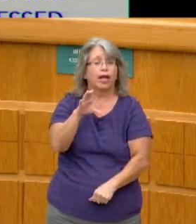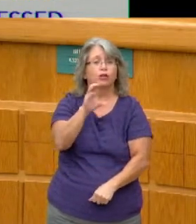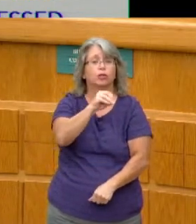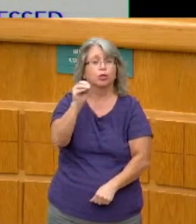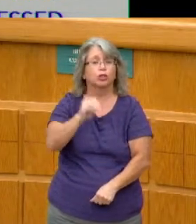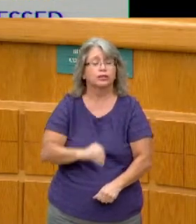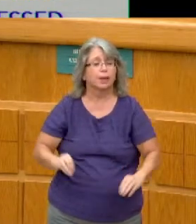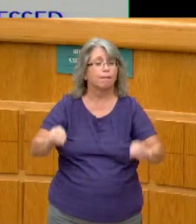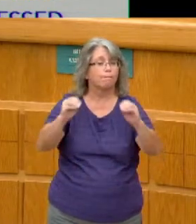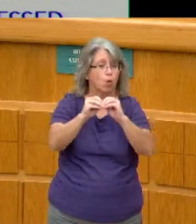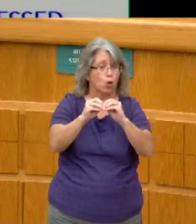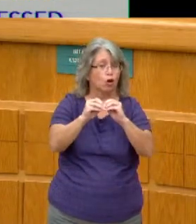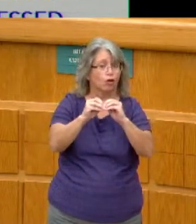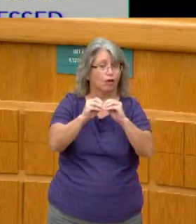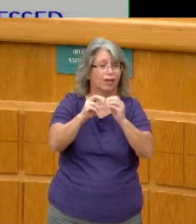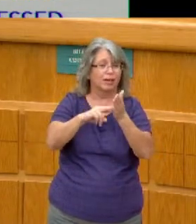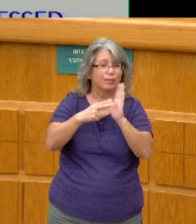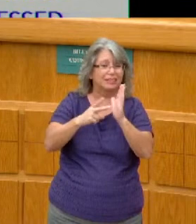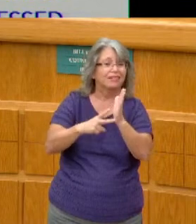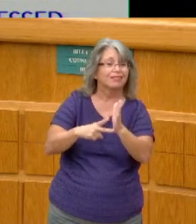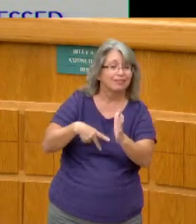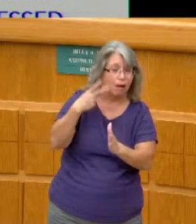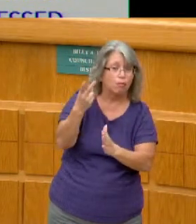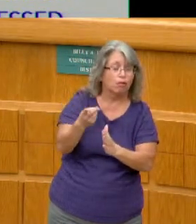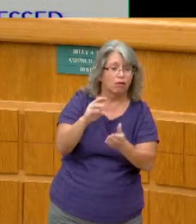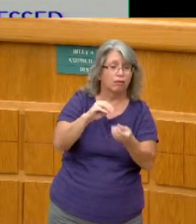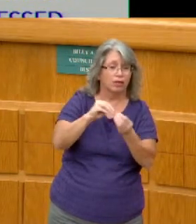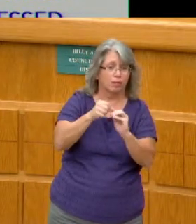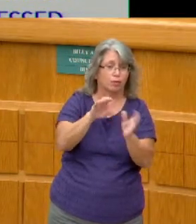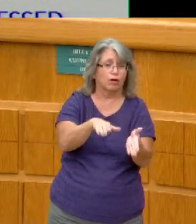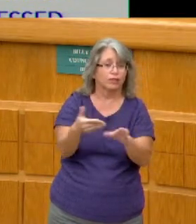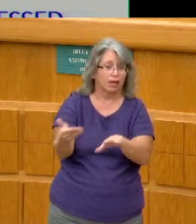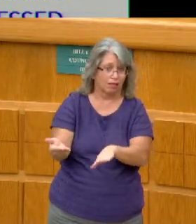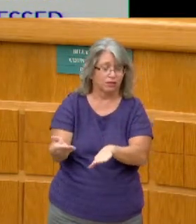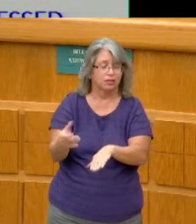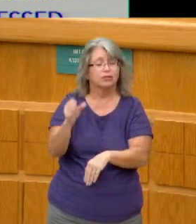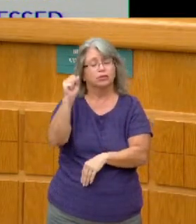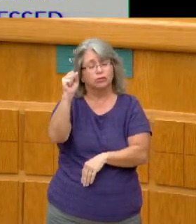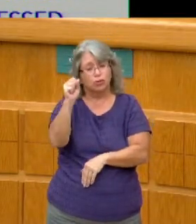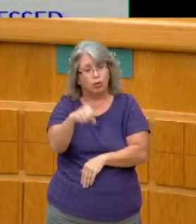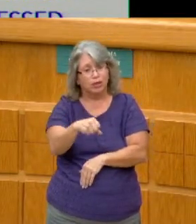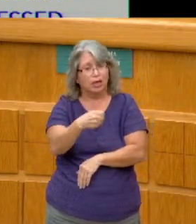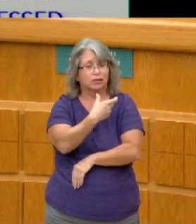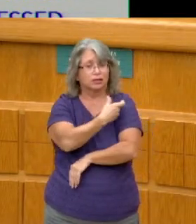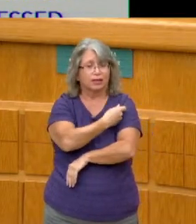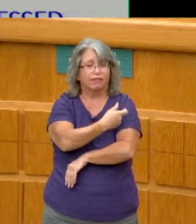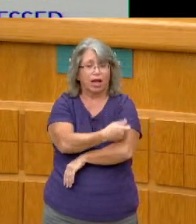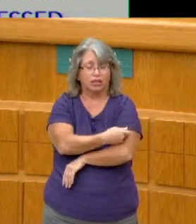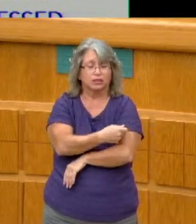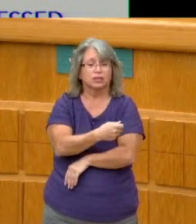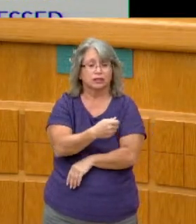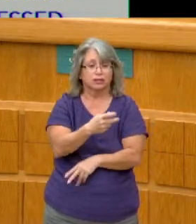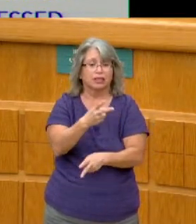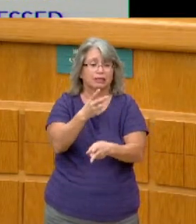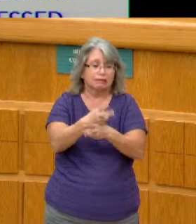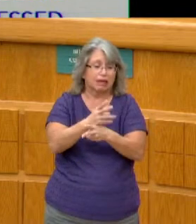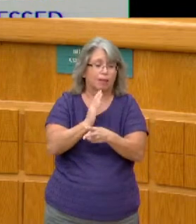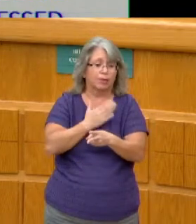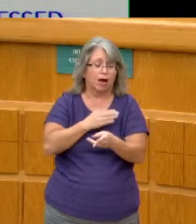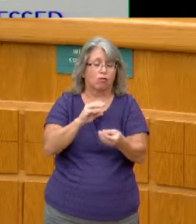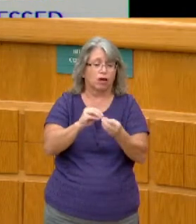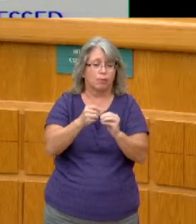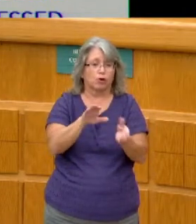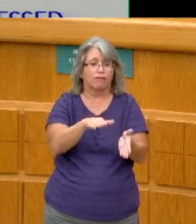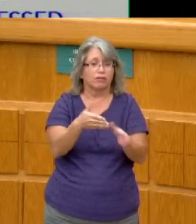now, or 2 times as many. So again, the vaccines pretty much have the number of fatalities that we would have seen at the peak